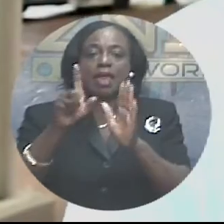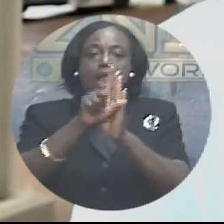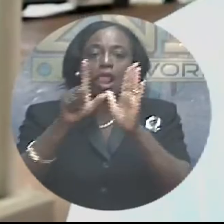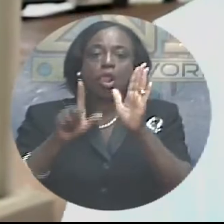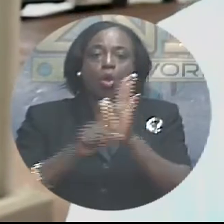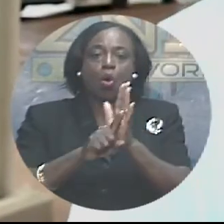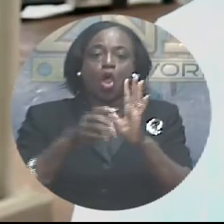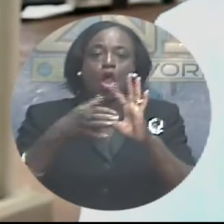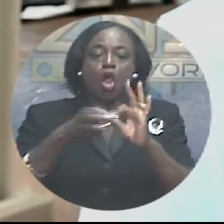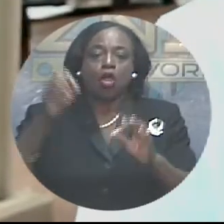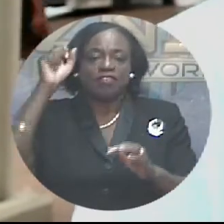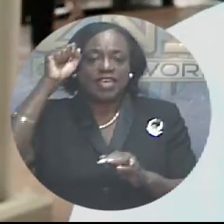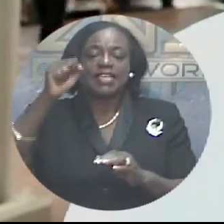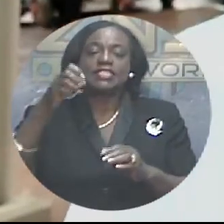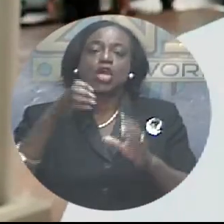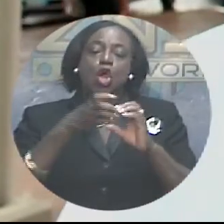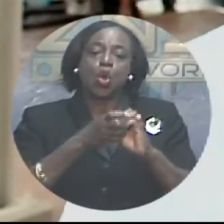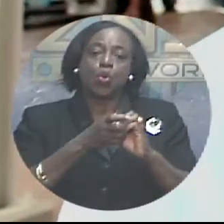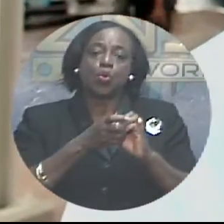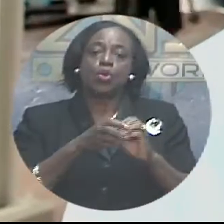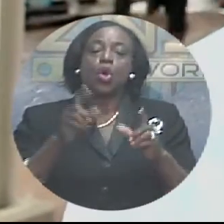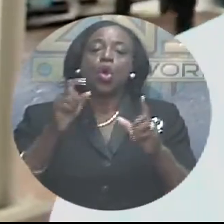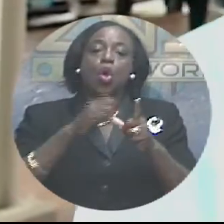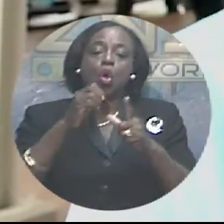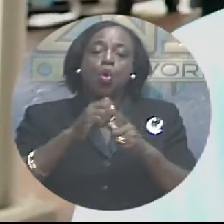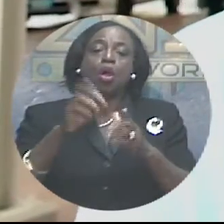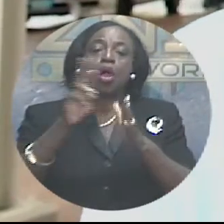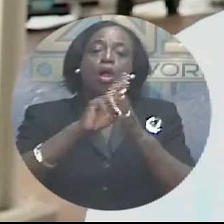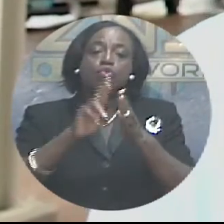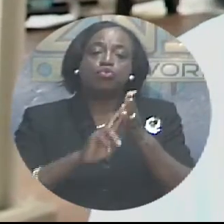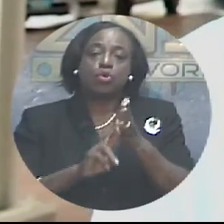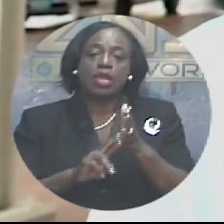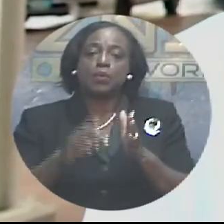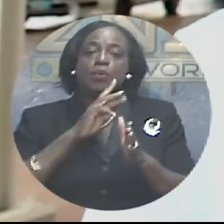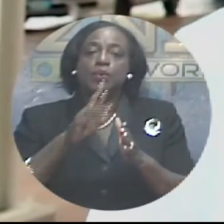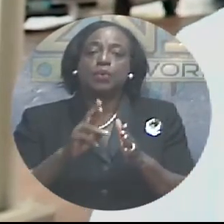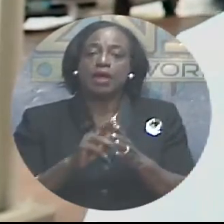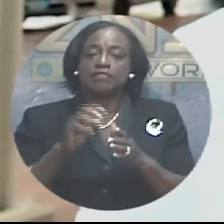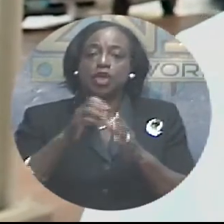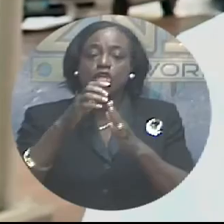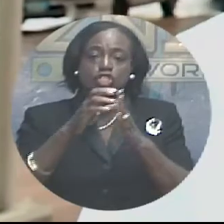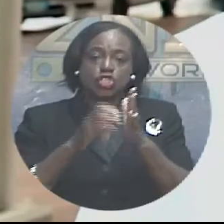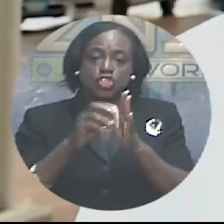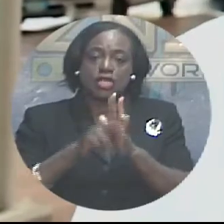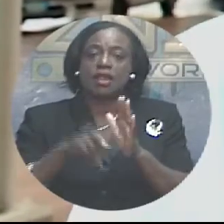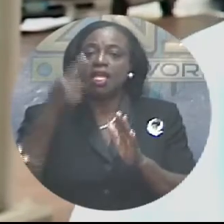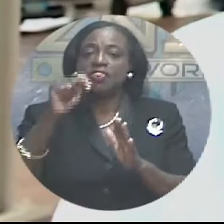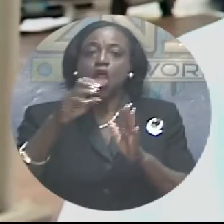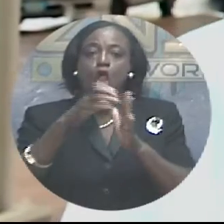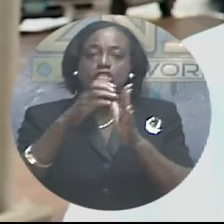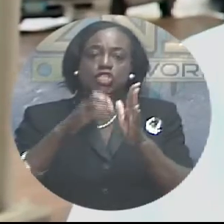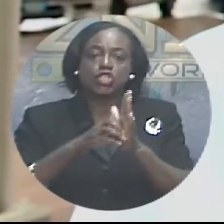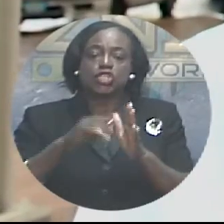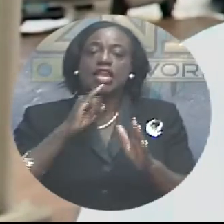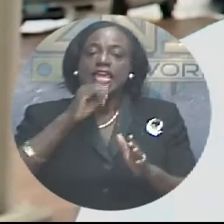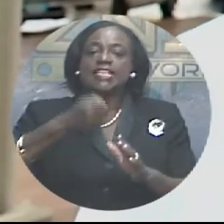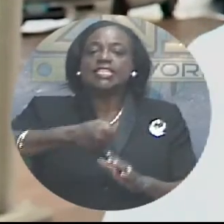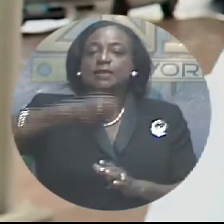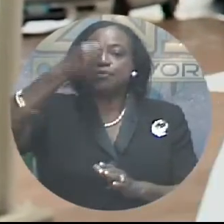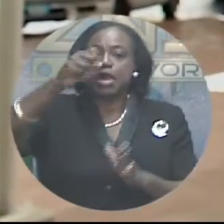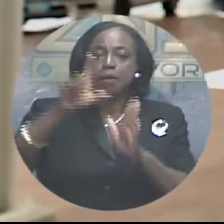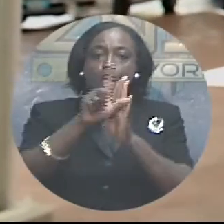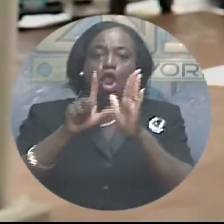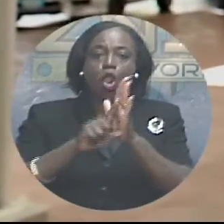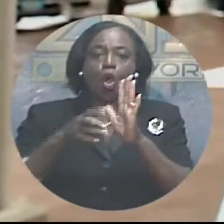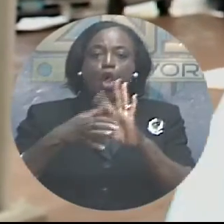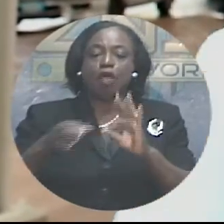his own or a ruling which is in contravention of the Constitution. The Constitution is the supreme law of the land, and